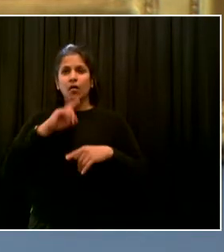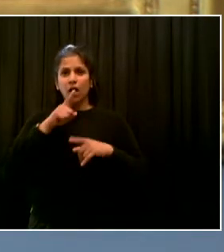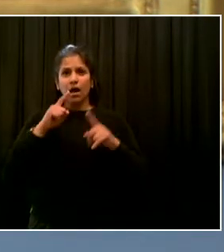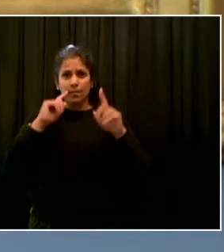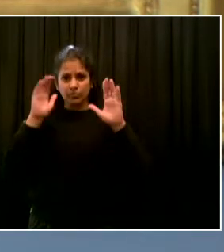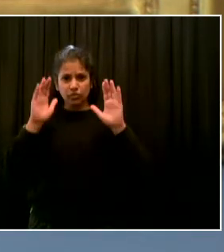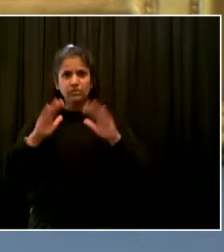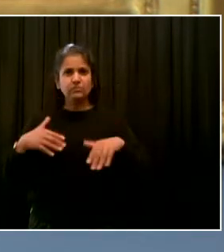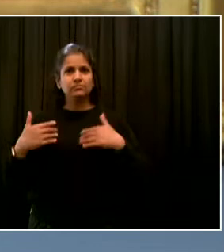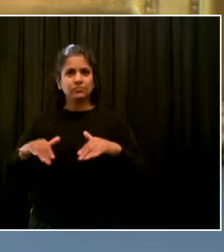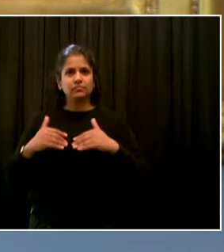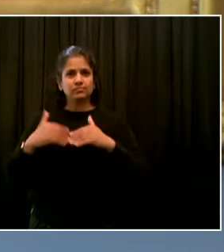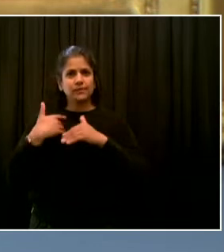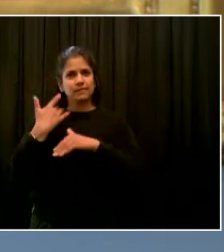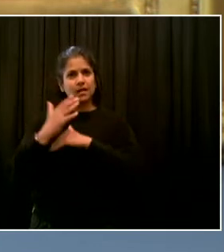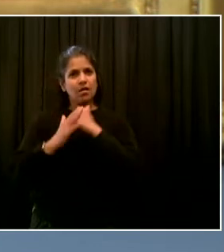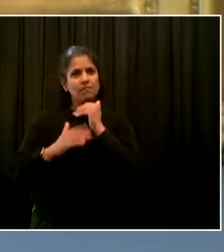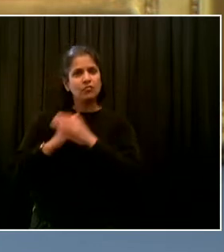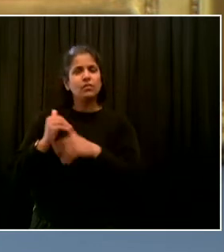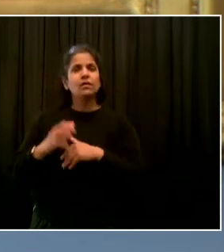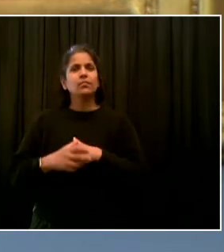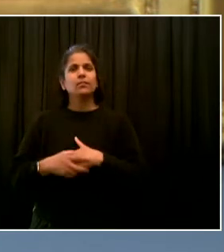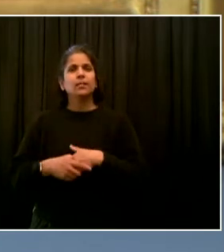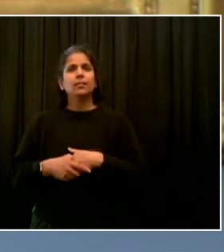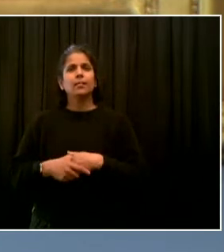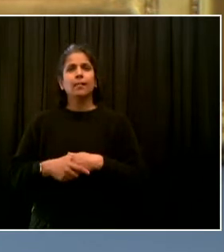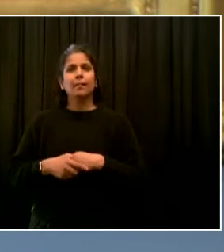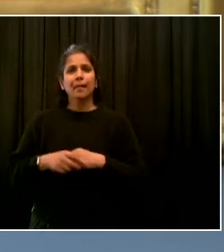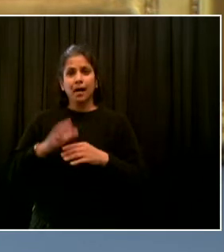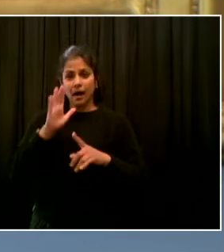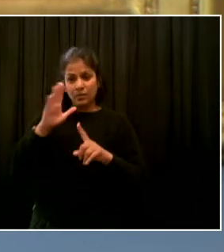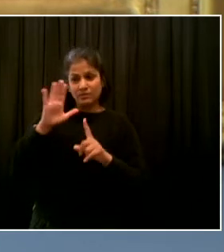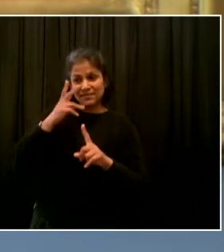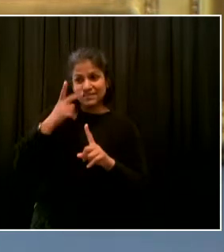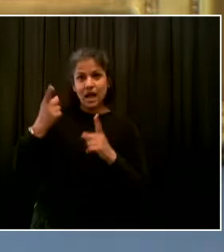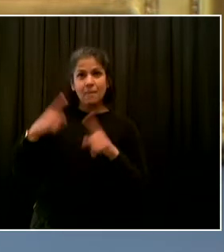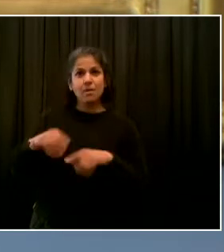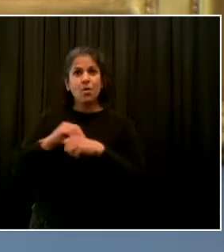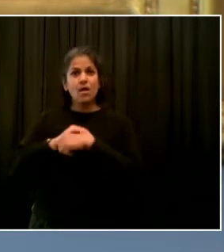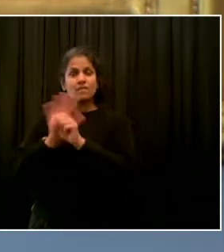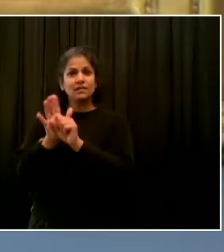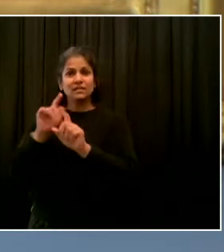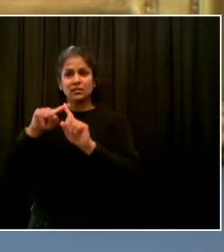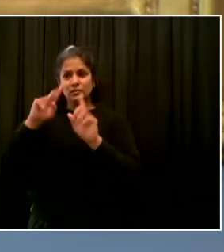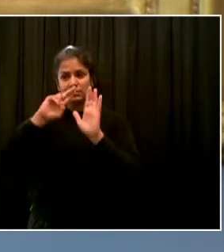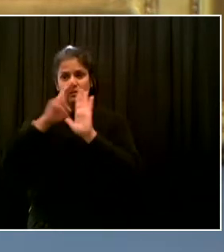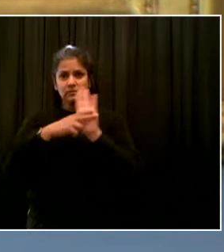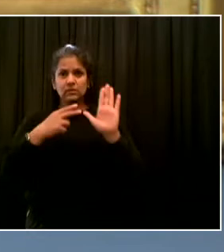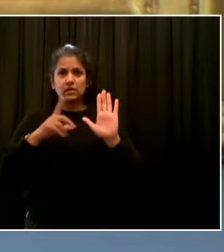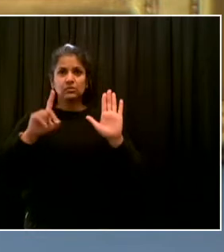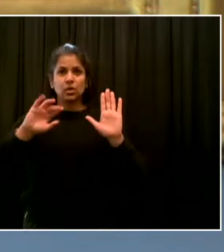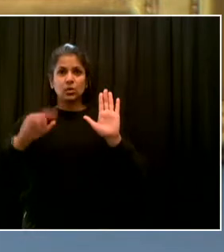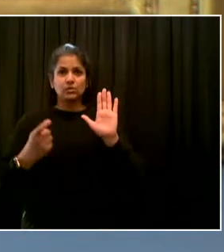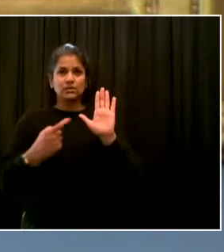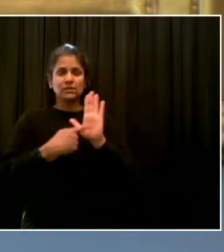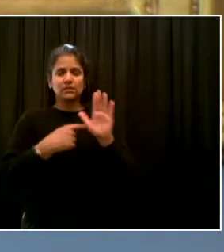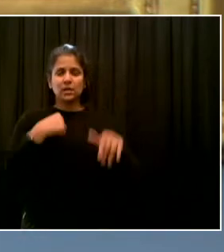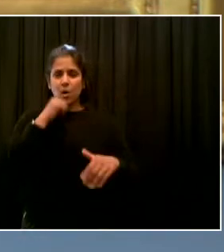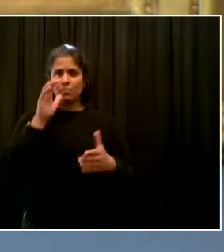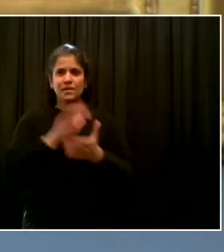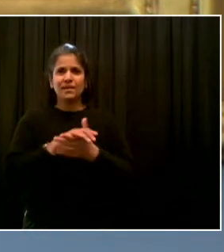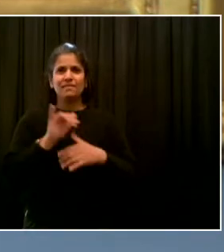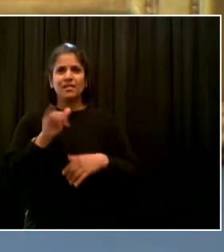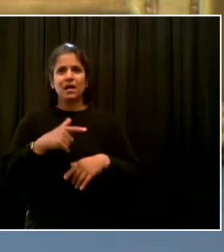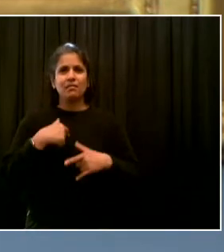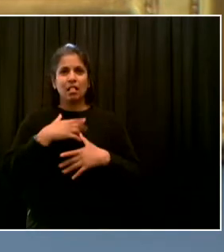that knowing the mere fact you see that COVID diagnosis, that you automatically don't believe you're not going to be able to breathe,